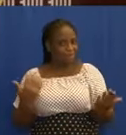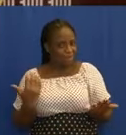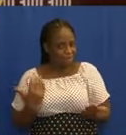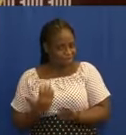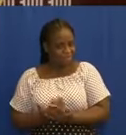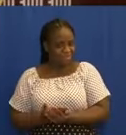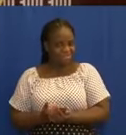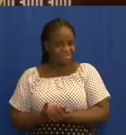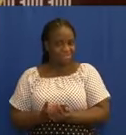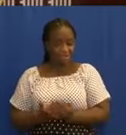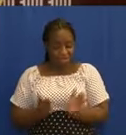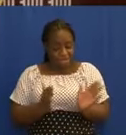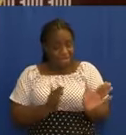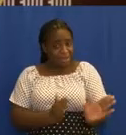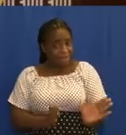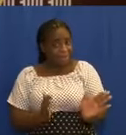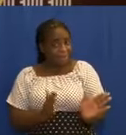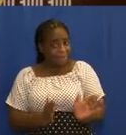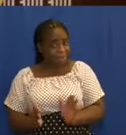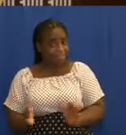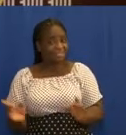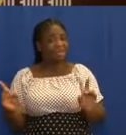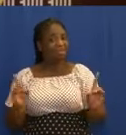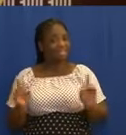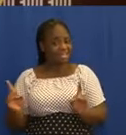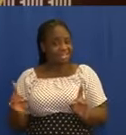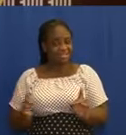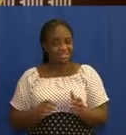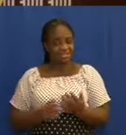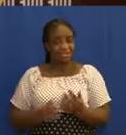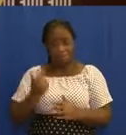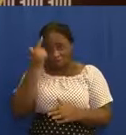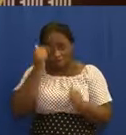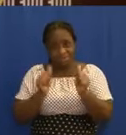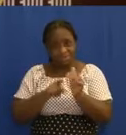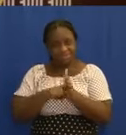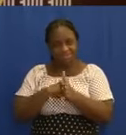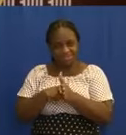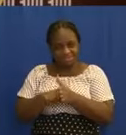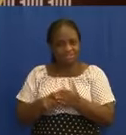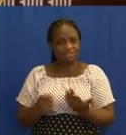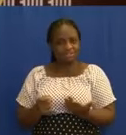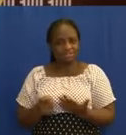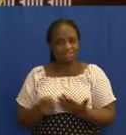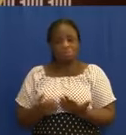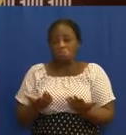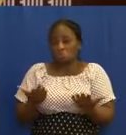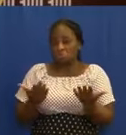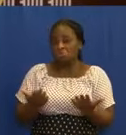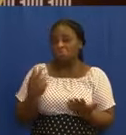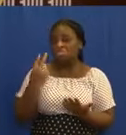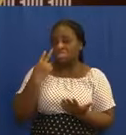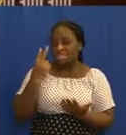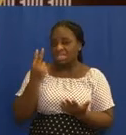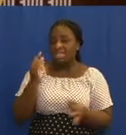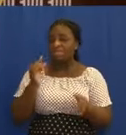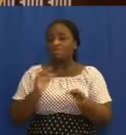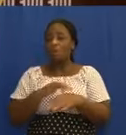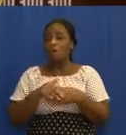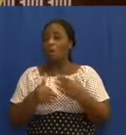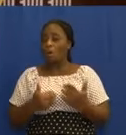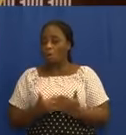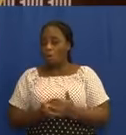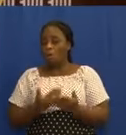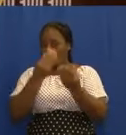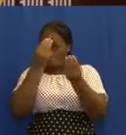Nti sise ya yaye e fa yare no ho no. ye beba ahwe se obia